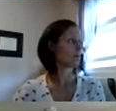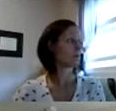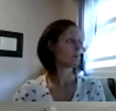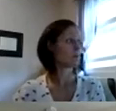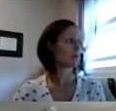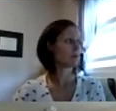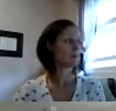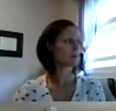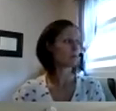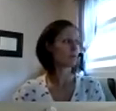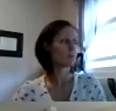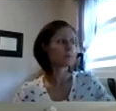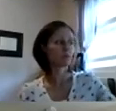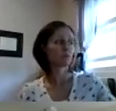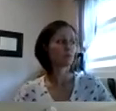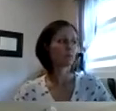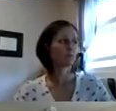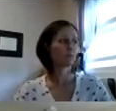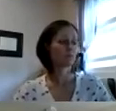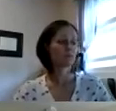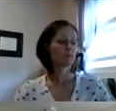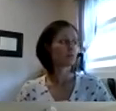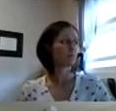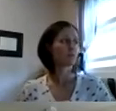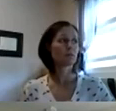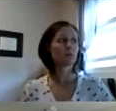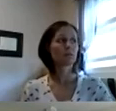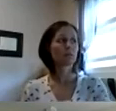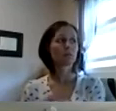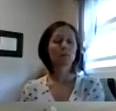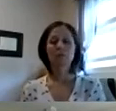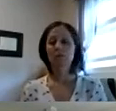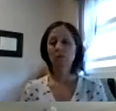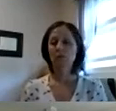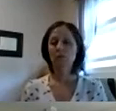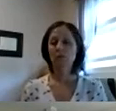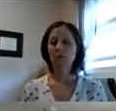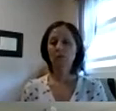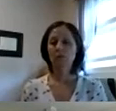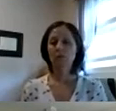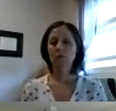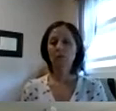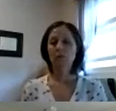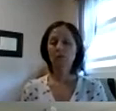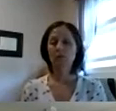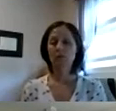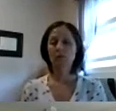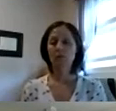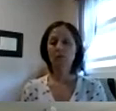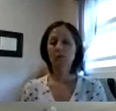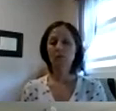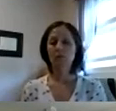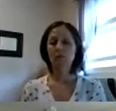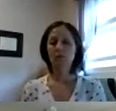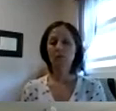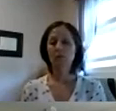using CARES funds from the federal government will be operational support. So operational support grants will be